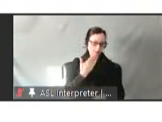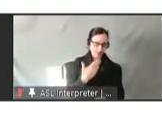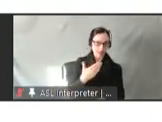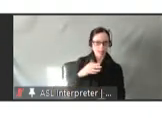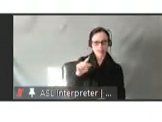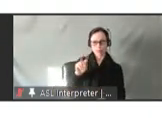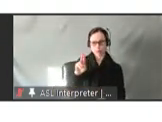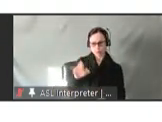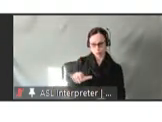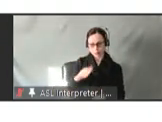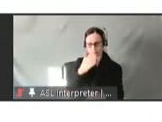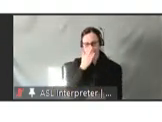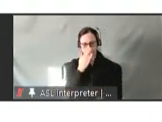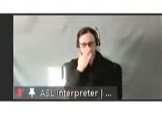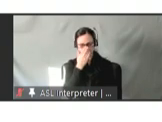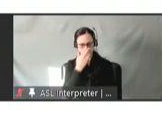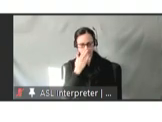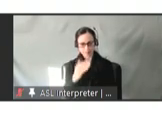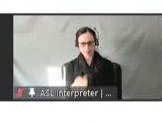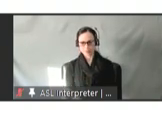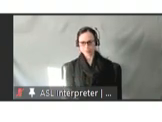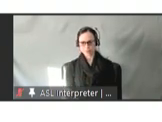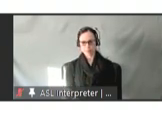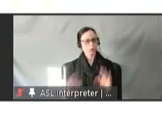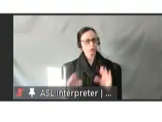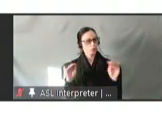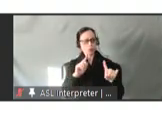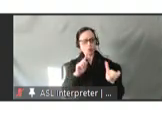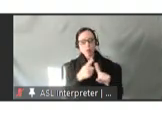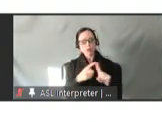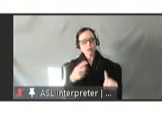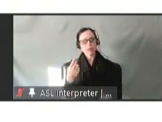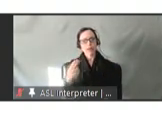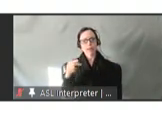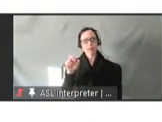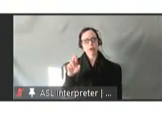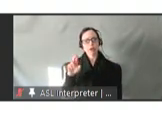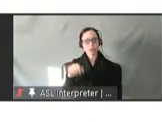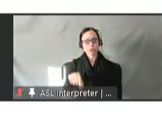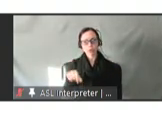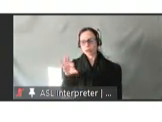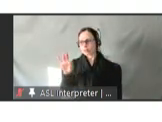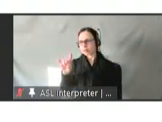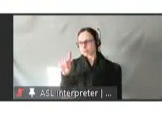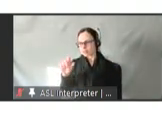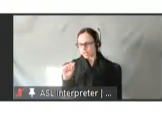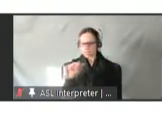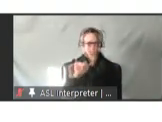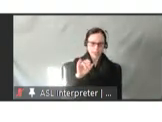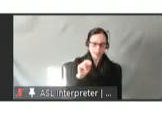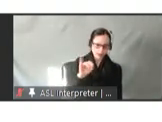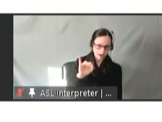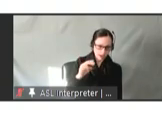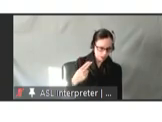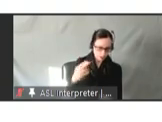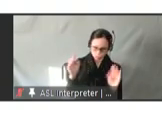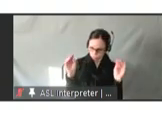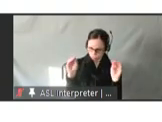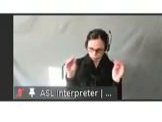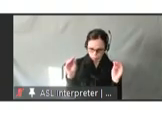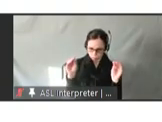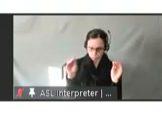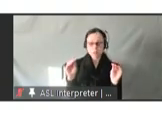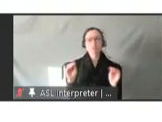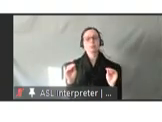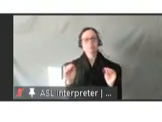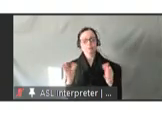Troy. And I understand we do not have reports from AHRQ, FDA, or NIH at this time. Well, I want